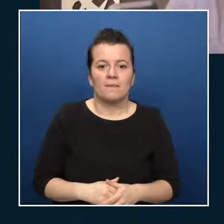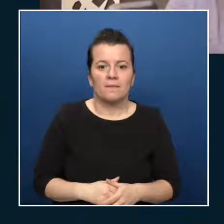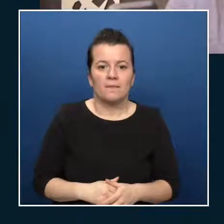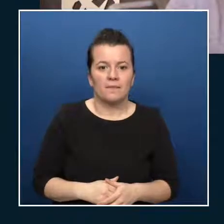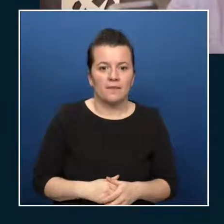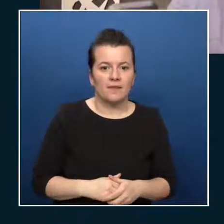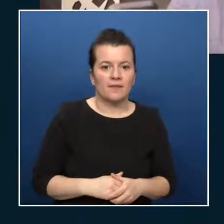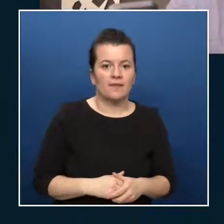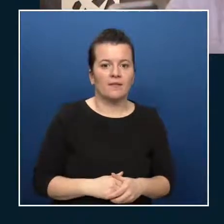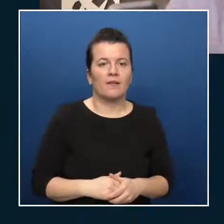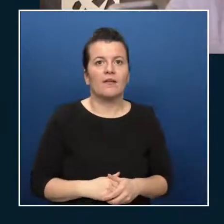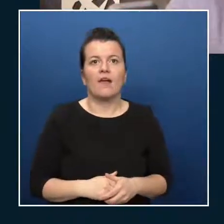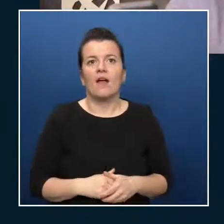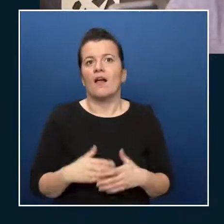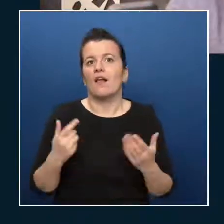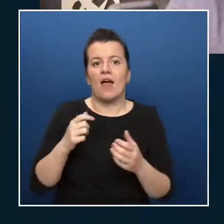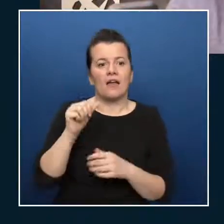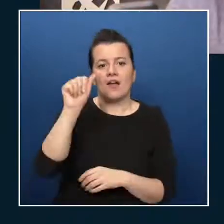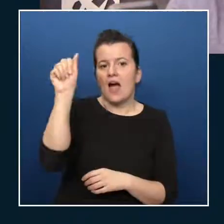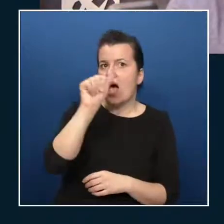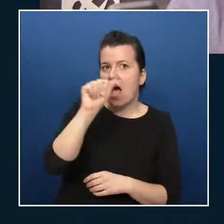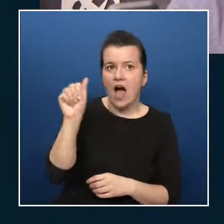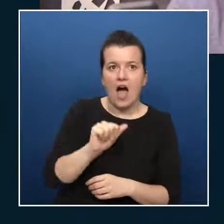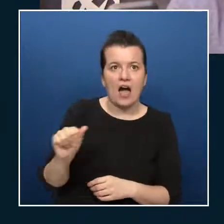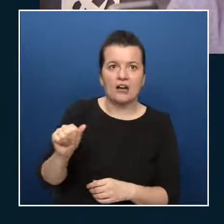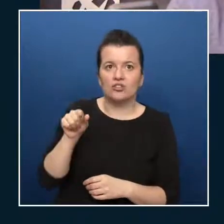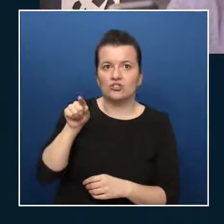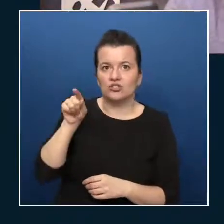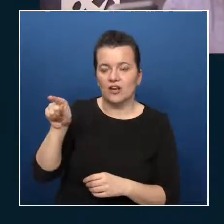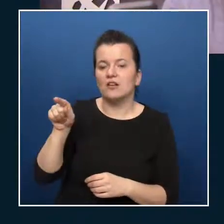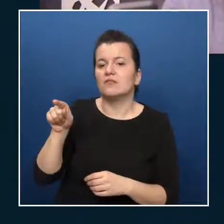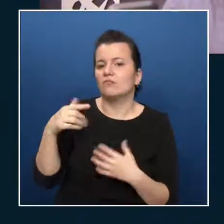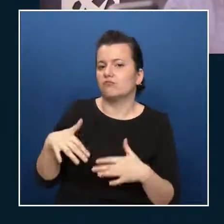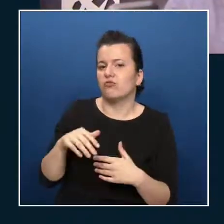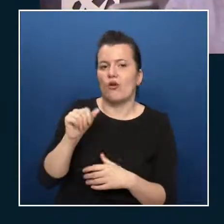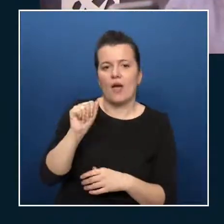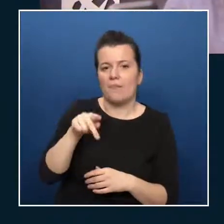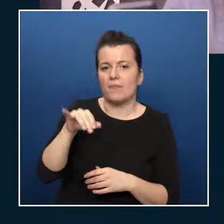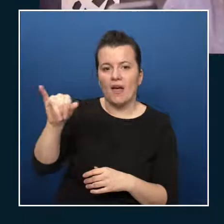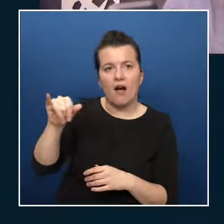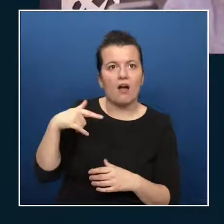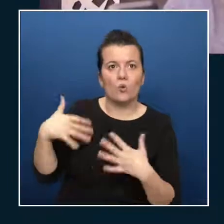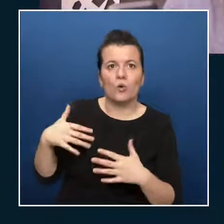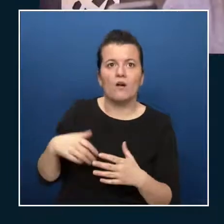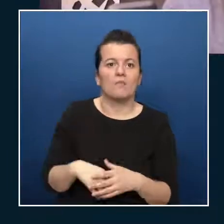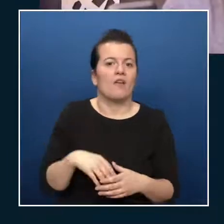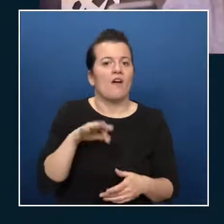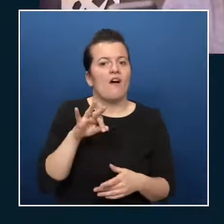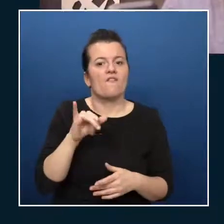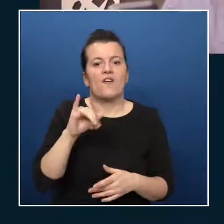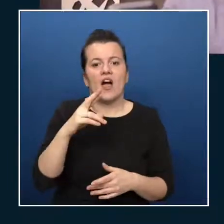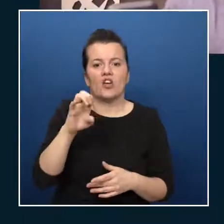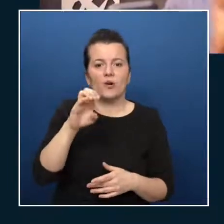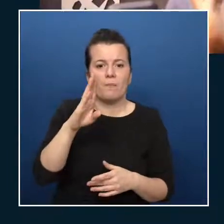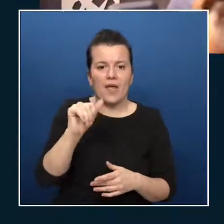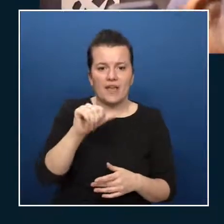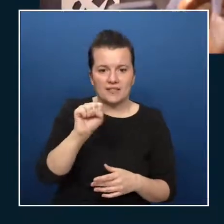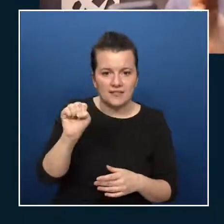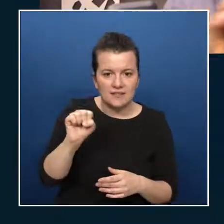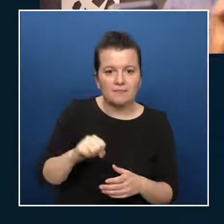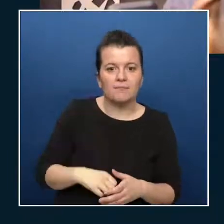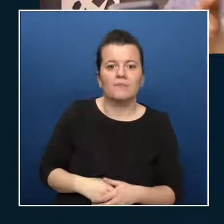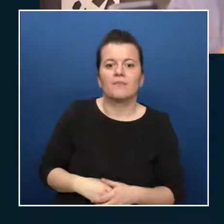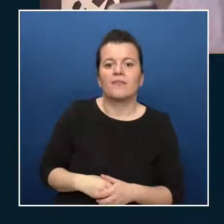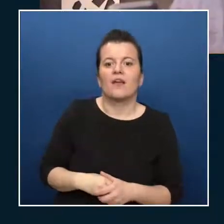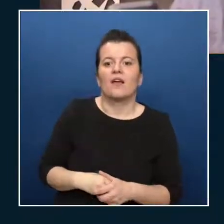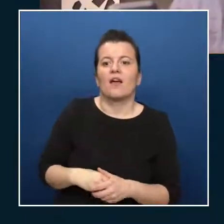have Azure, which is amazing for generating a GraphQL API. We have Firebase, which has like an automatic backend